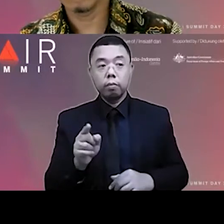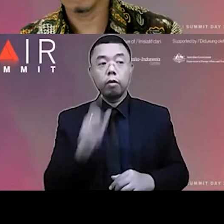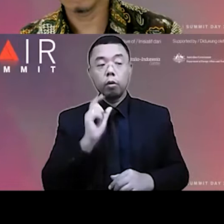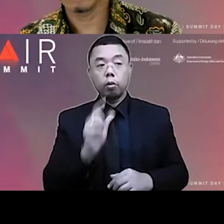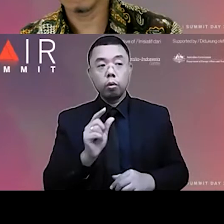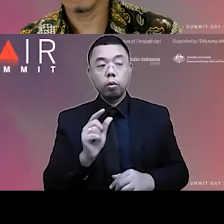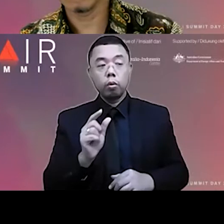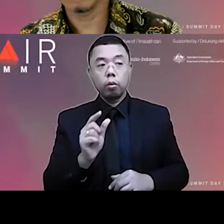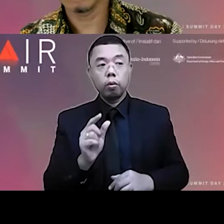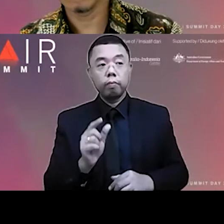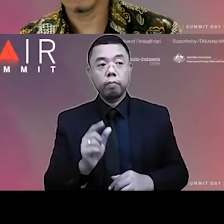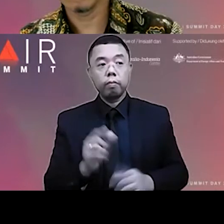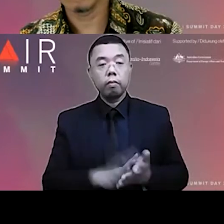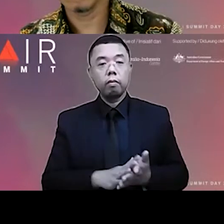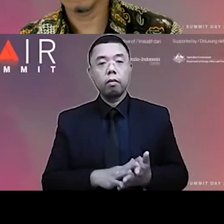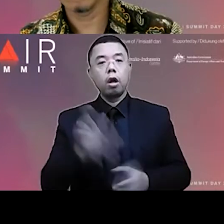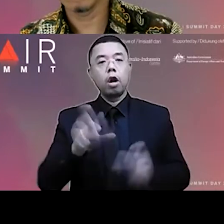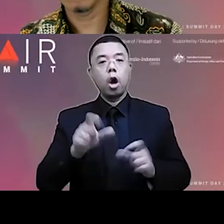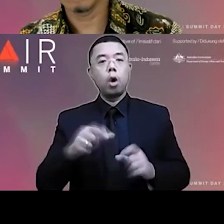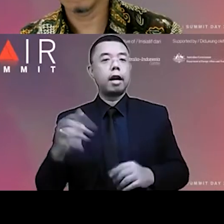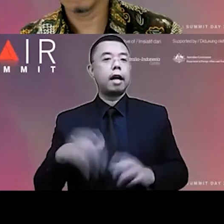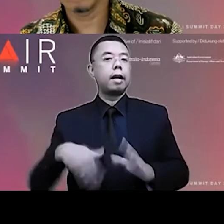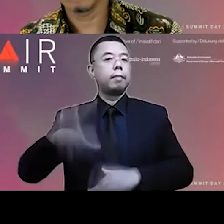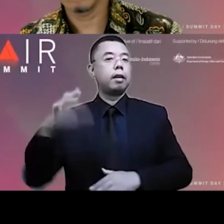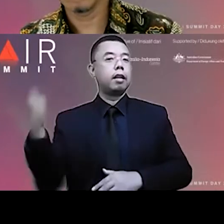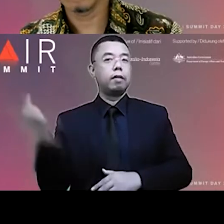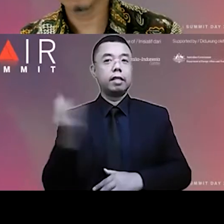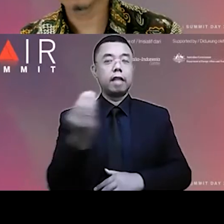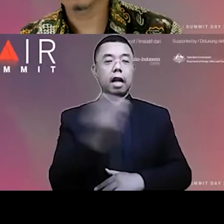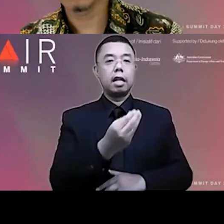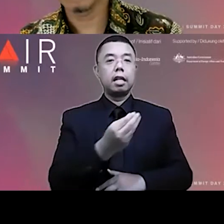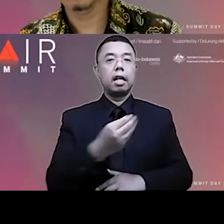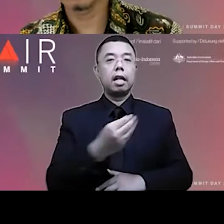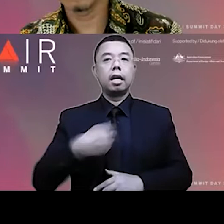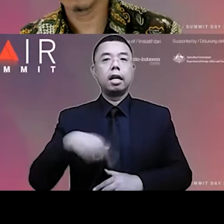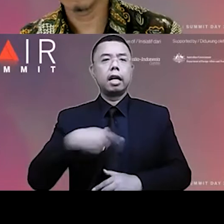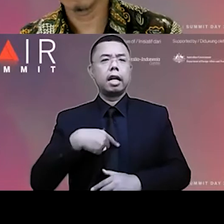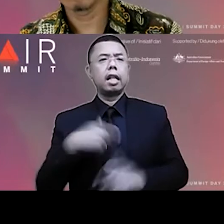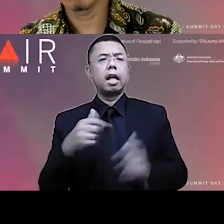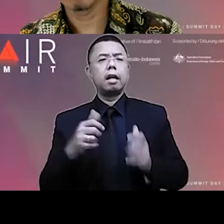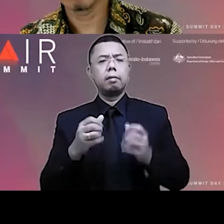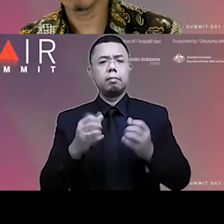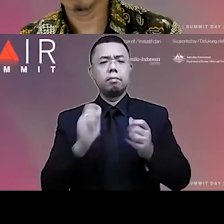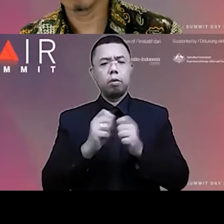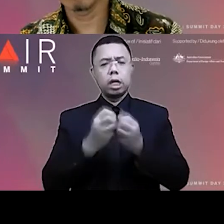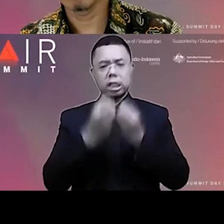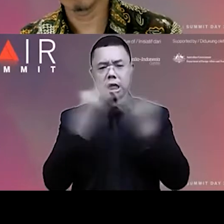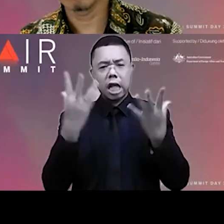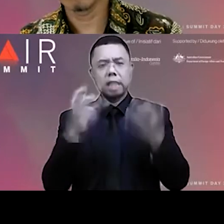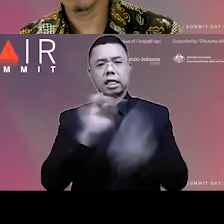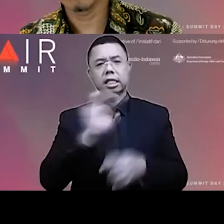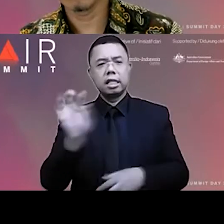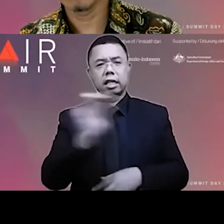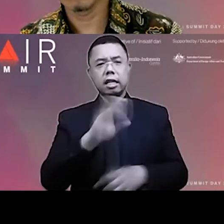our best, we make sure every step has been taken care of. And if you follow the procedures, you can have